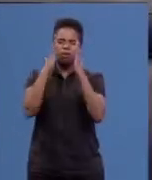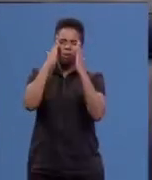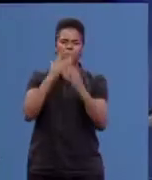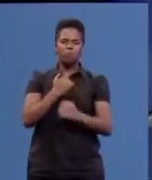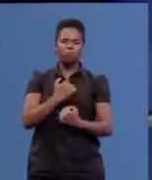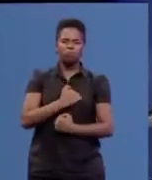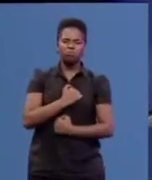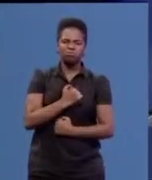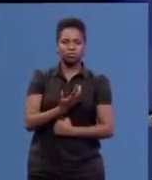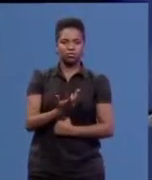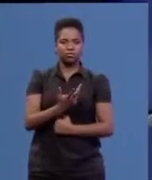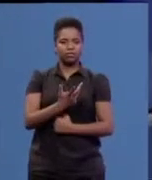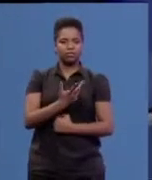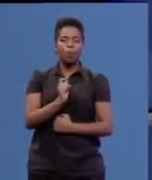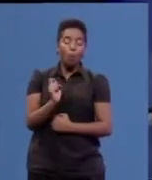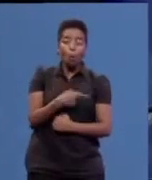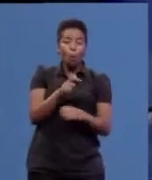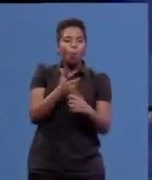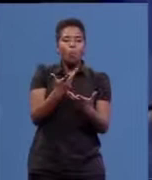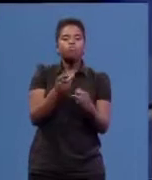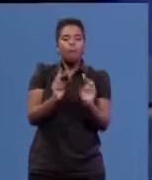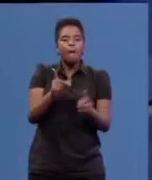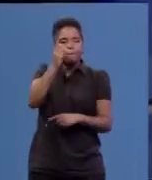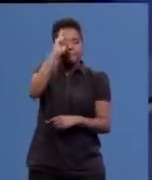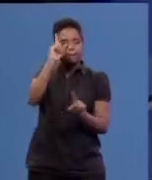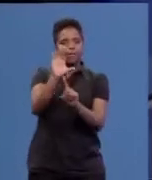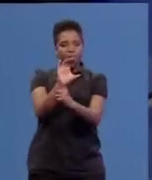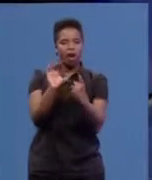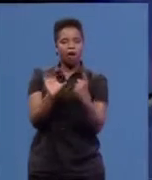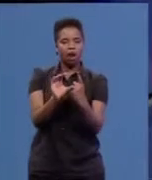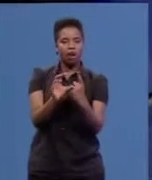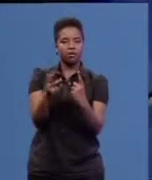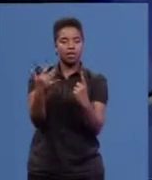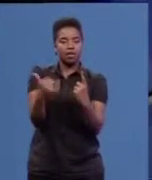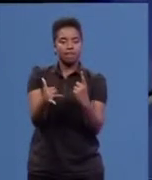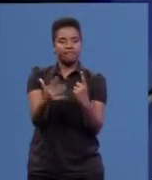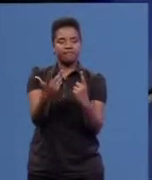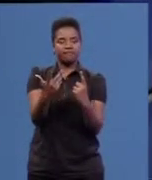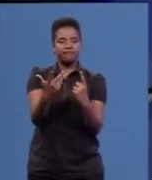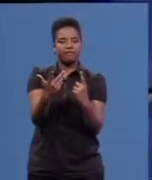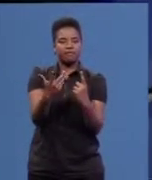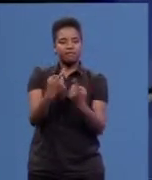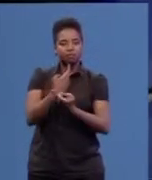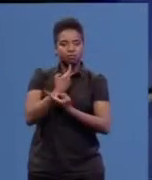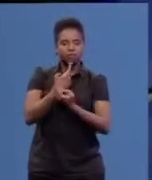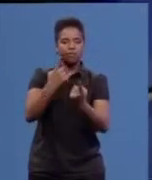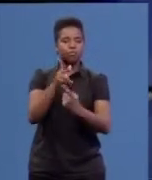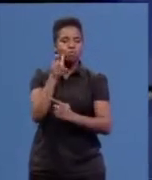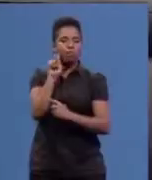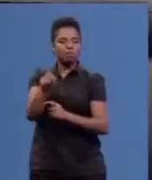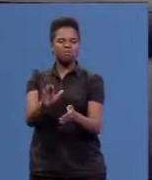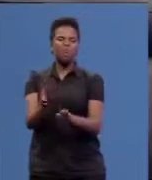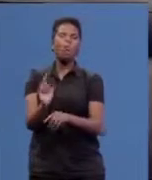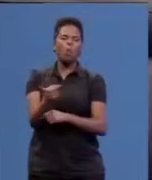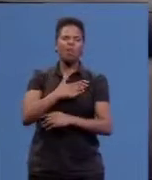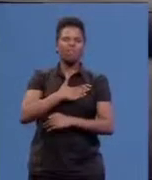lento, bengamelanga biyenziwa. Even the actual announcement yakhe zange announce appropriately. Abantu bengakwazulina, but I think for me, part